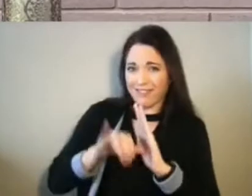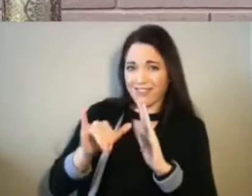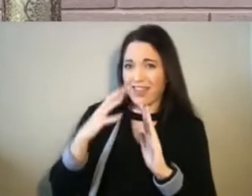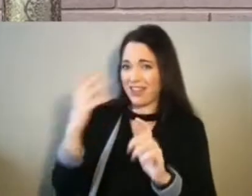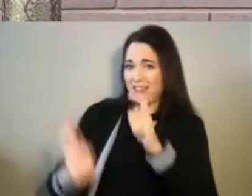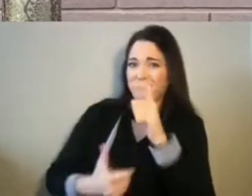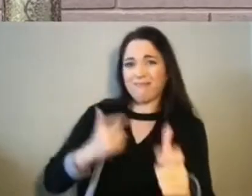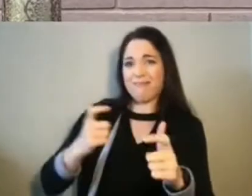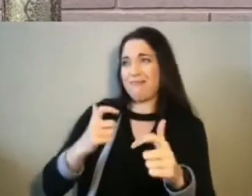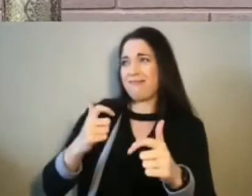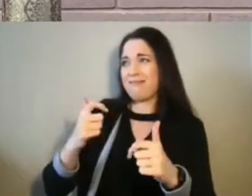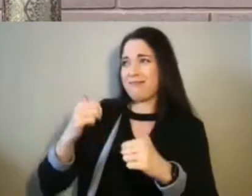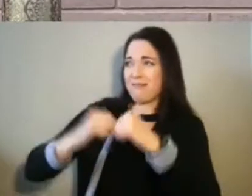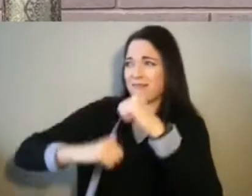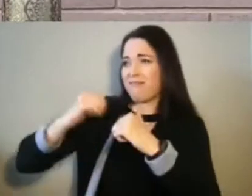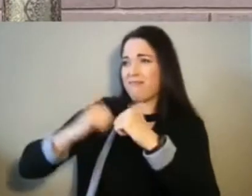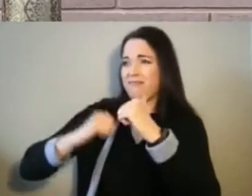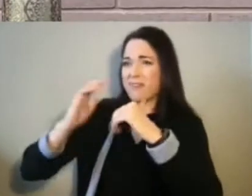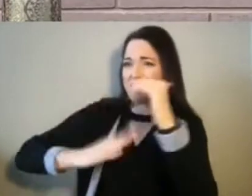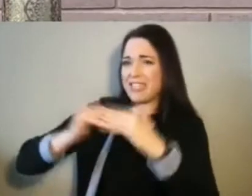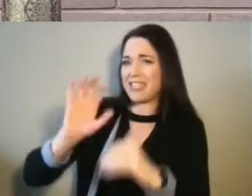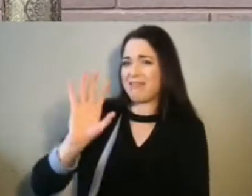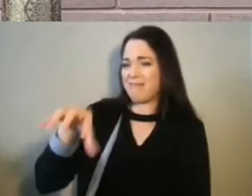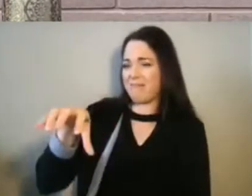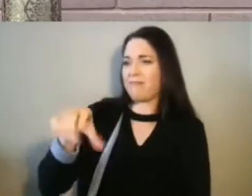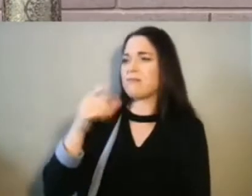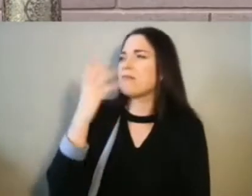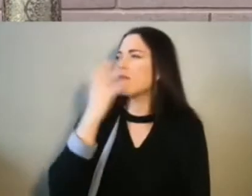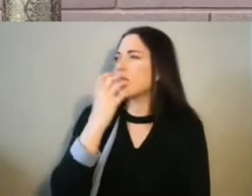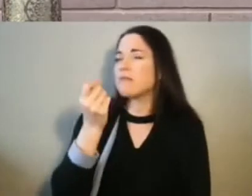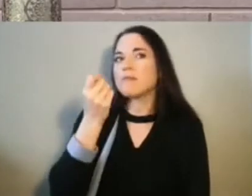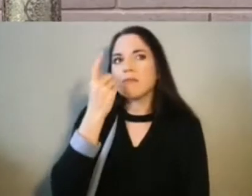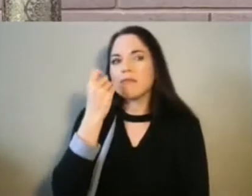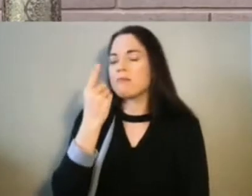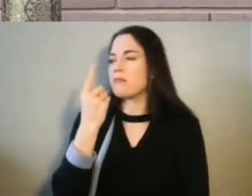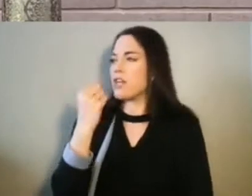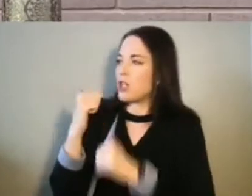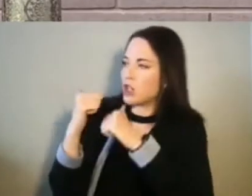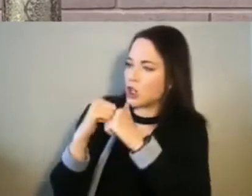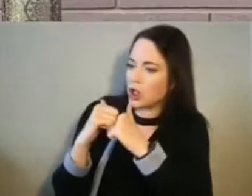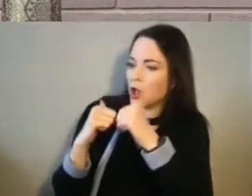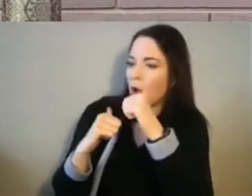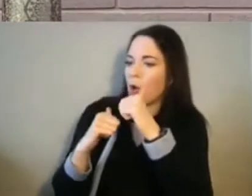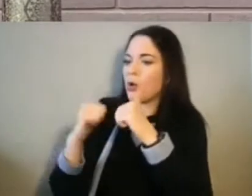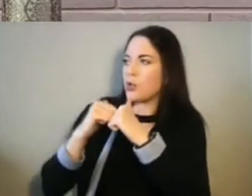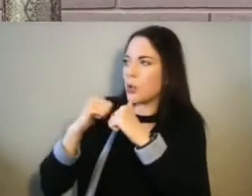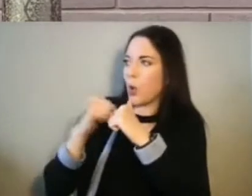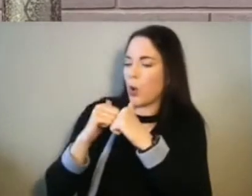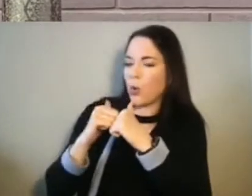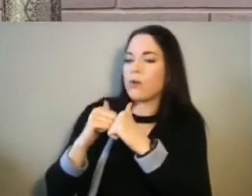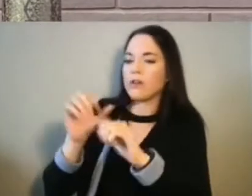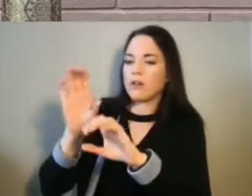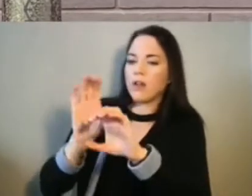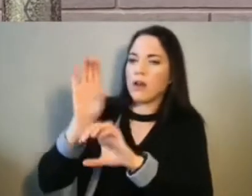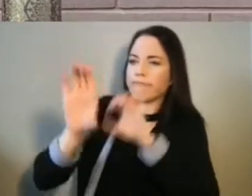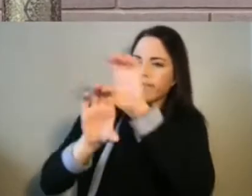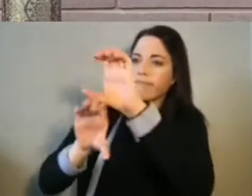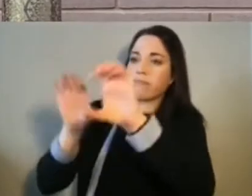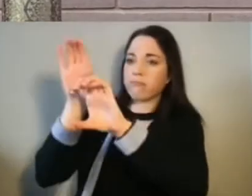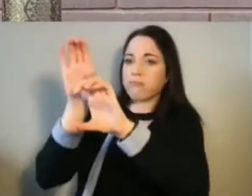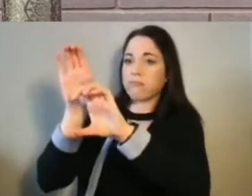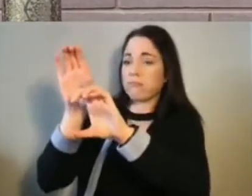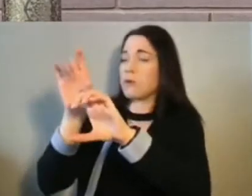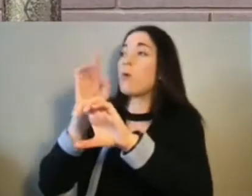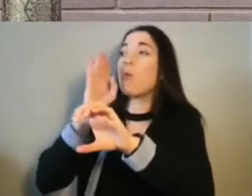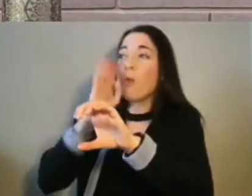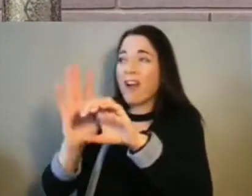As in many places in the Gospels, Jesus points beyond the appearances of power. This is